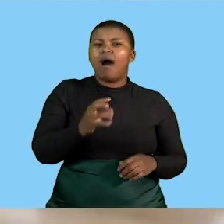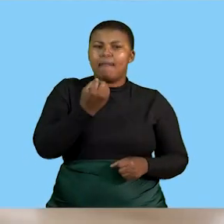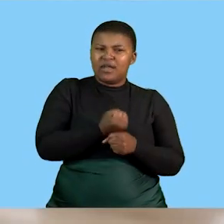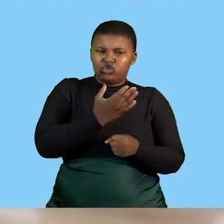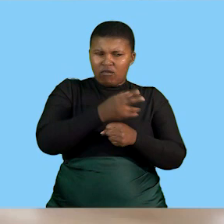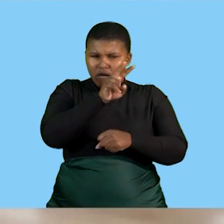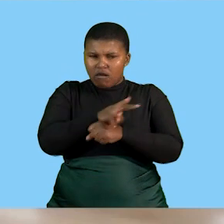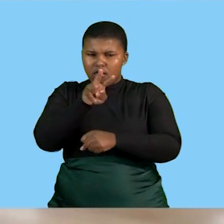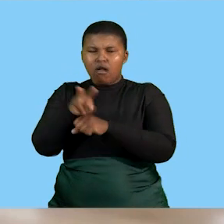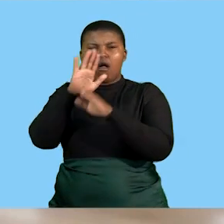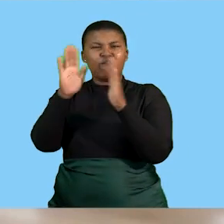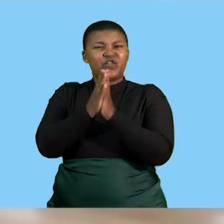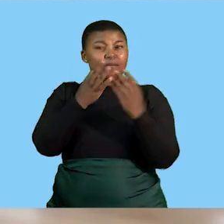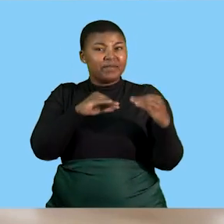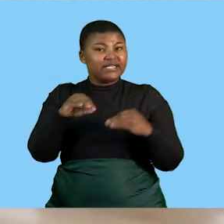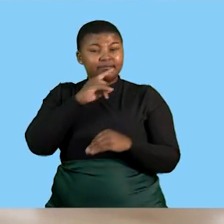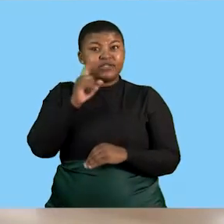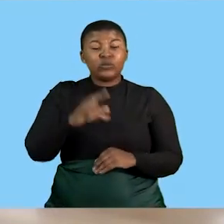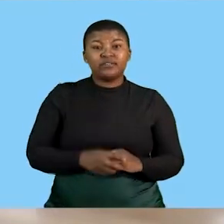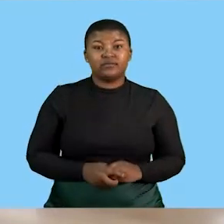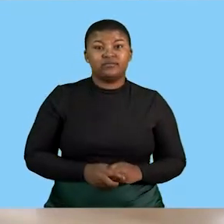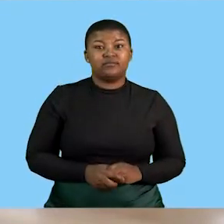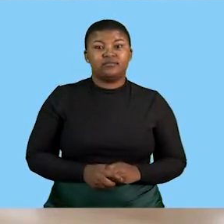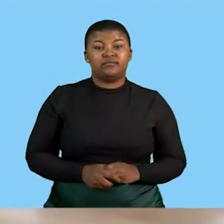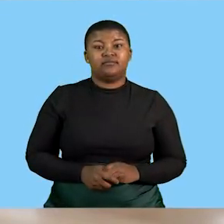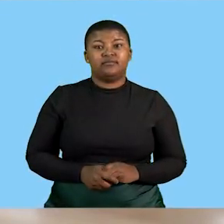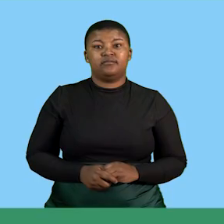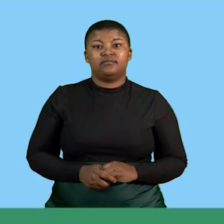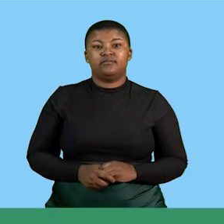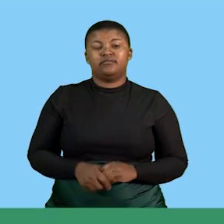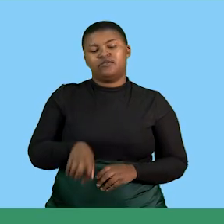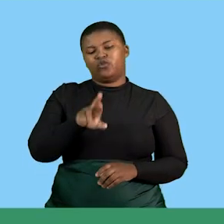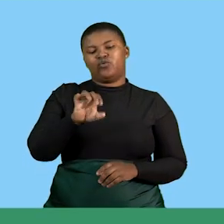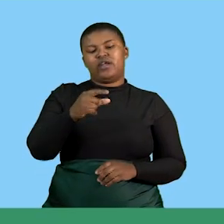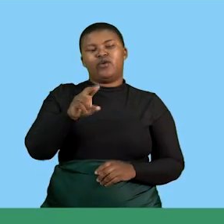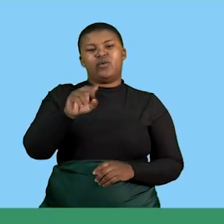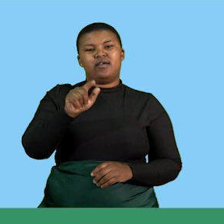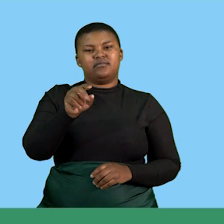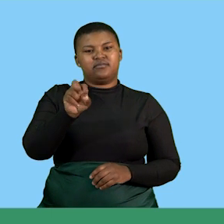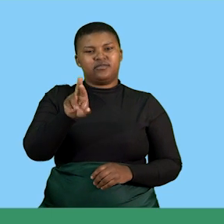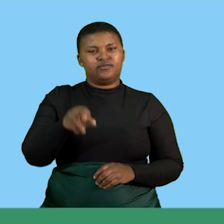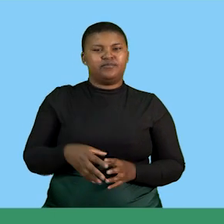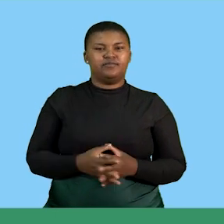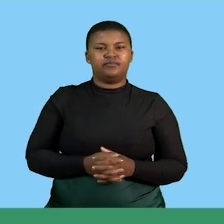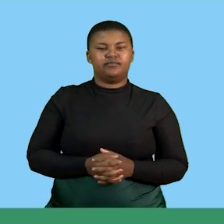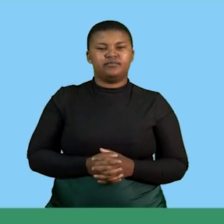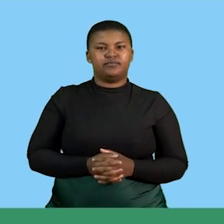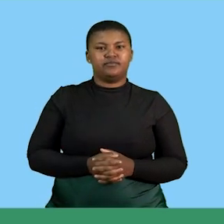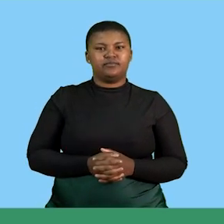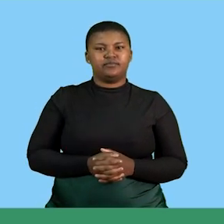the activities of a business, it is referred to as regulators.